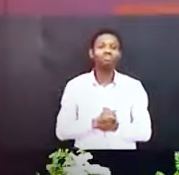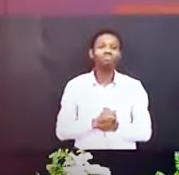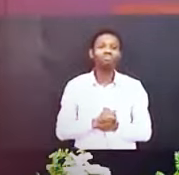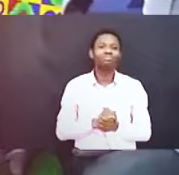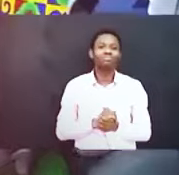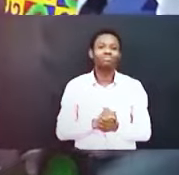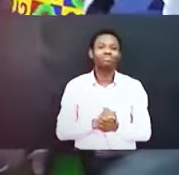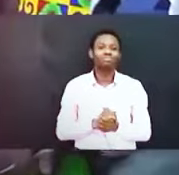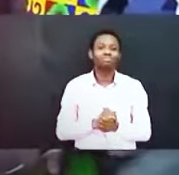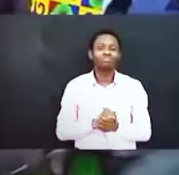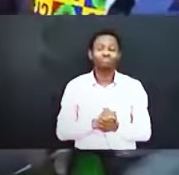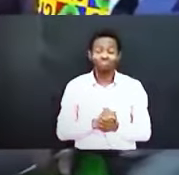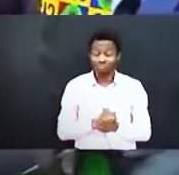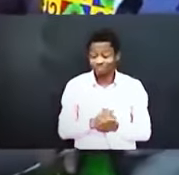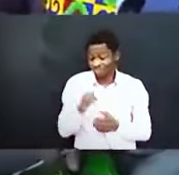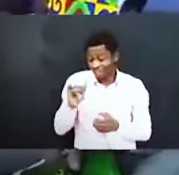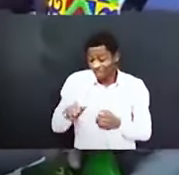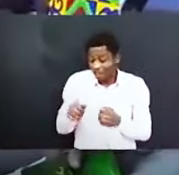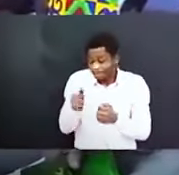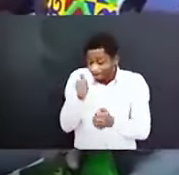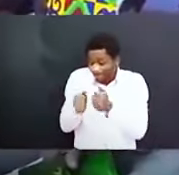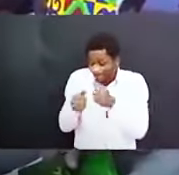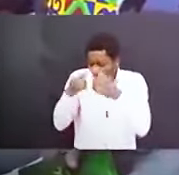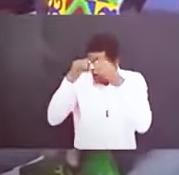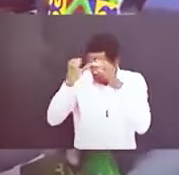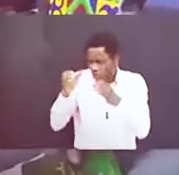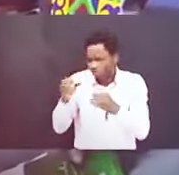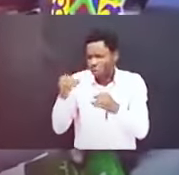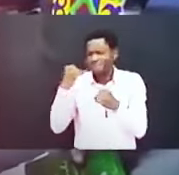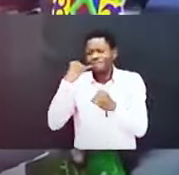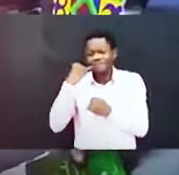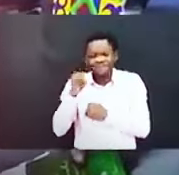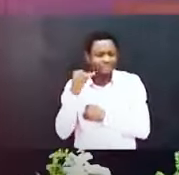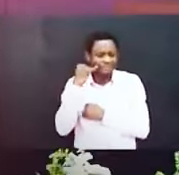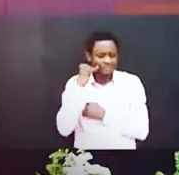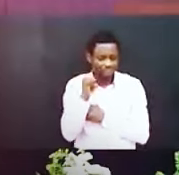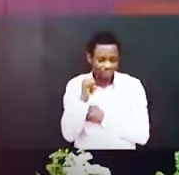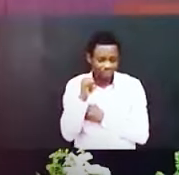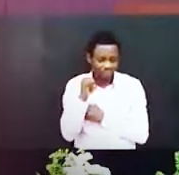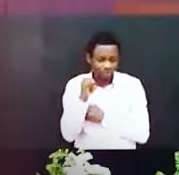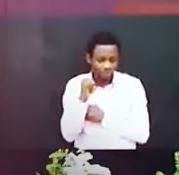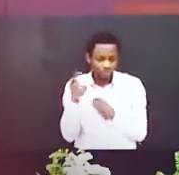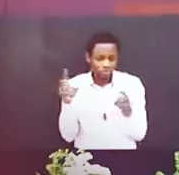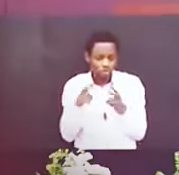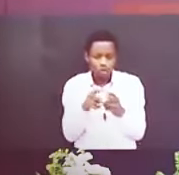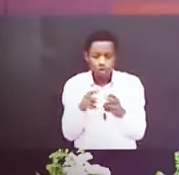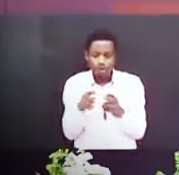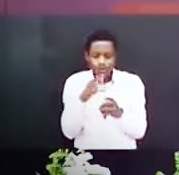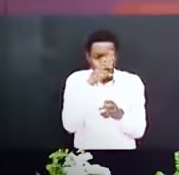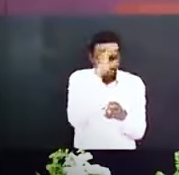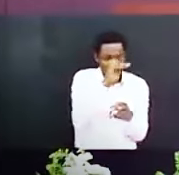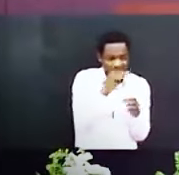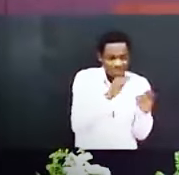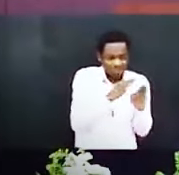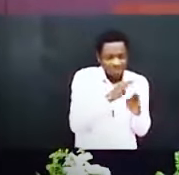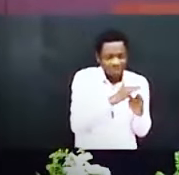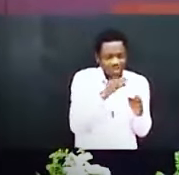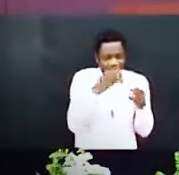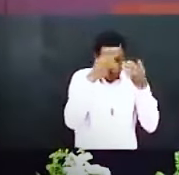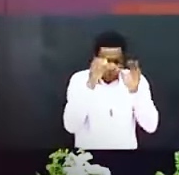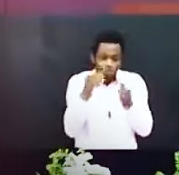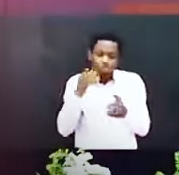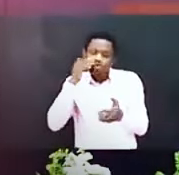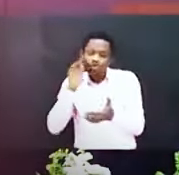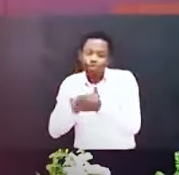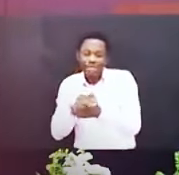Which may stir up jealousy, and yet to avoid all jealousy